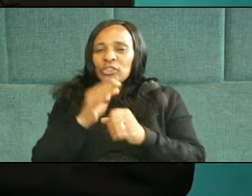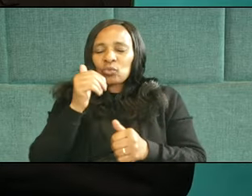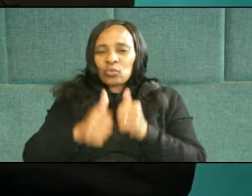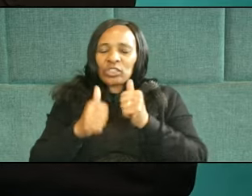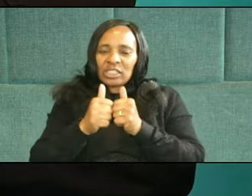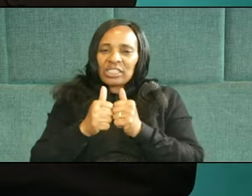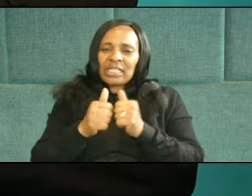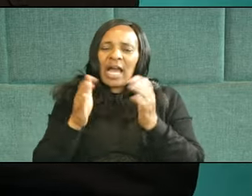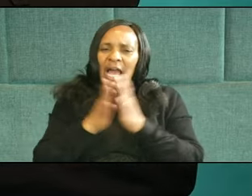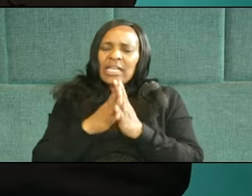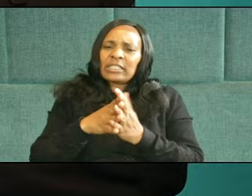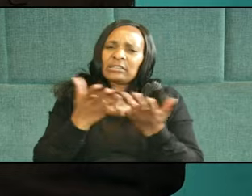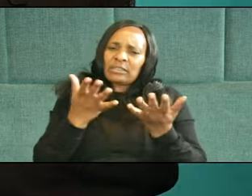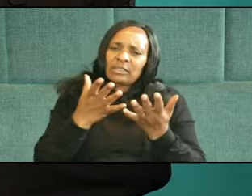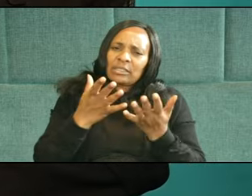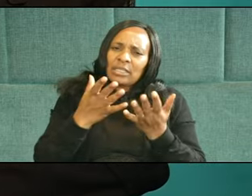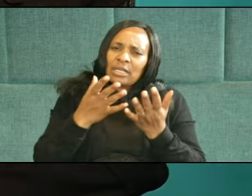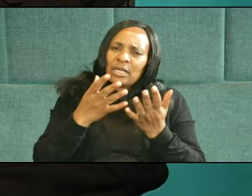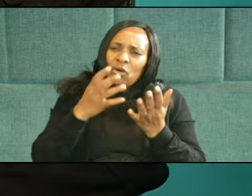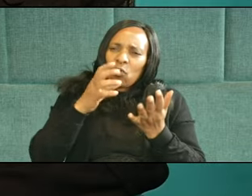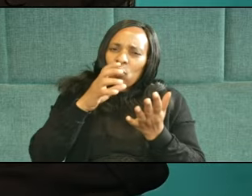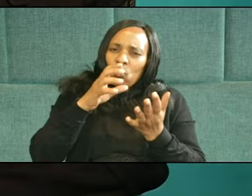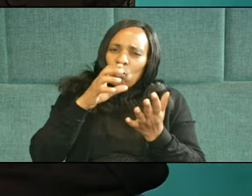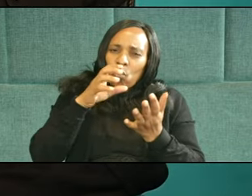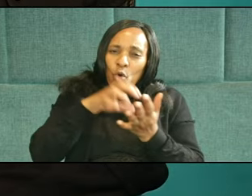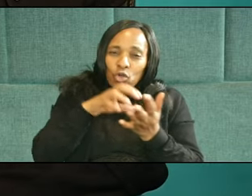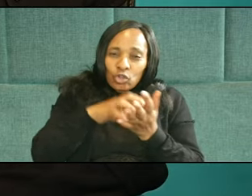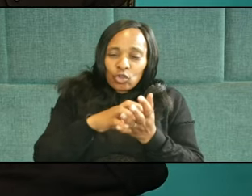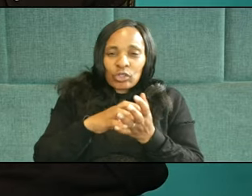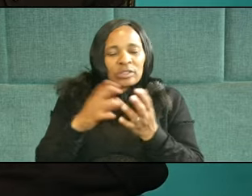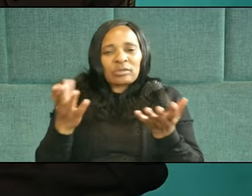what condition does God put in place as well?